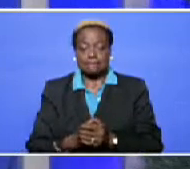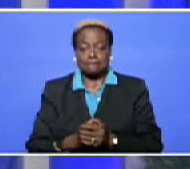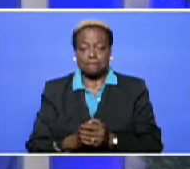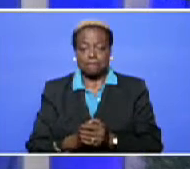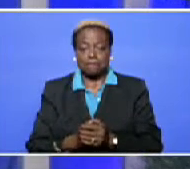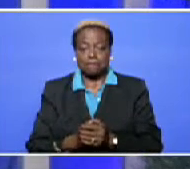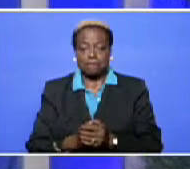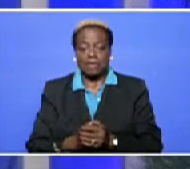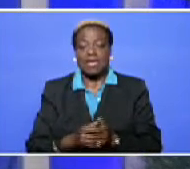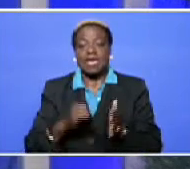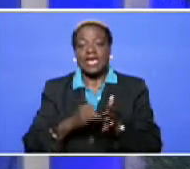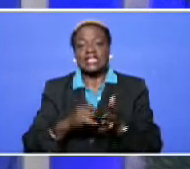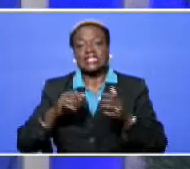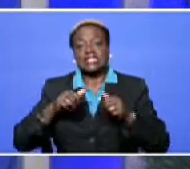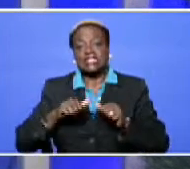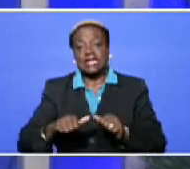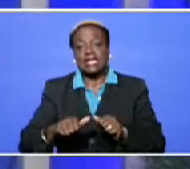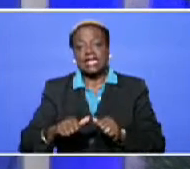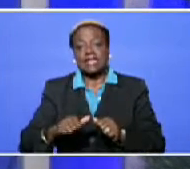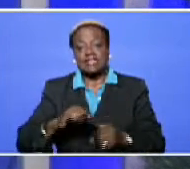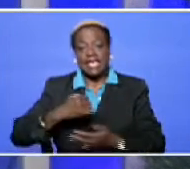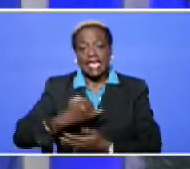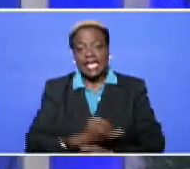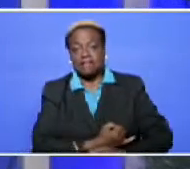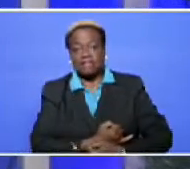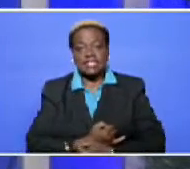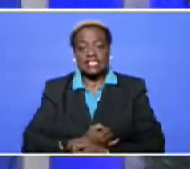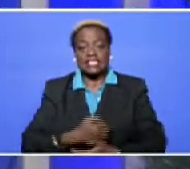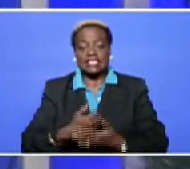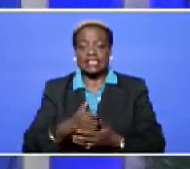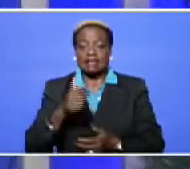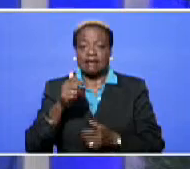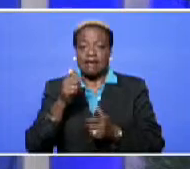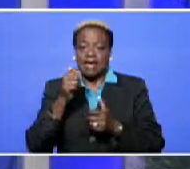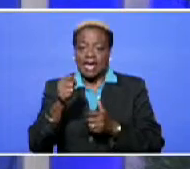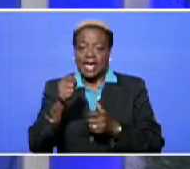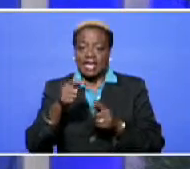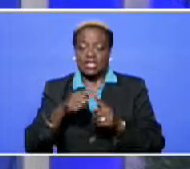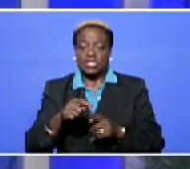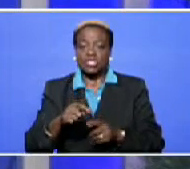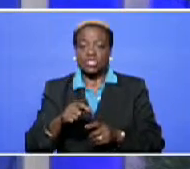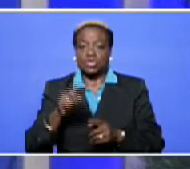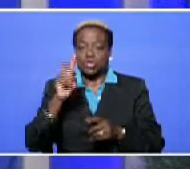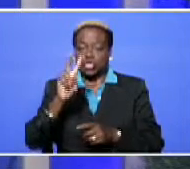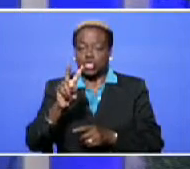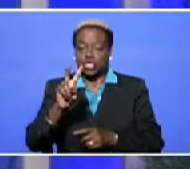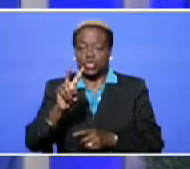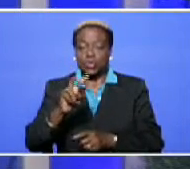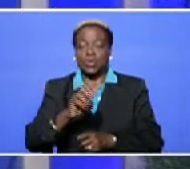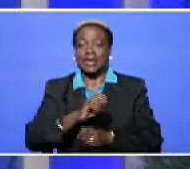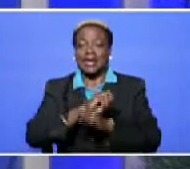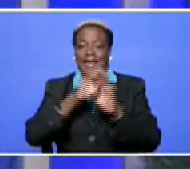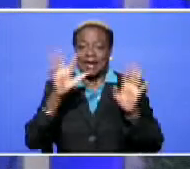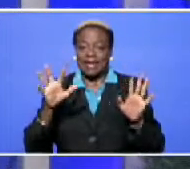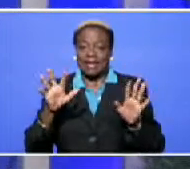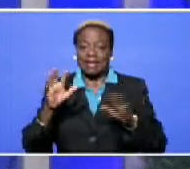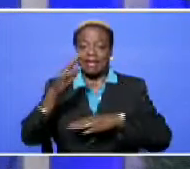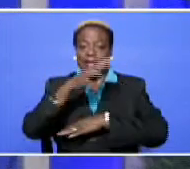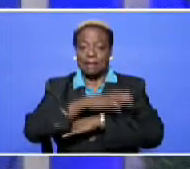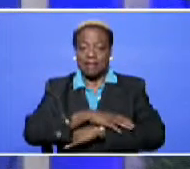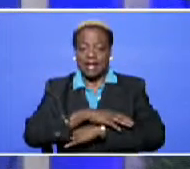Although it's still in its infancy stage, the Click to Clear online platform, aimed at assisting importers with speed,